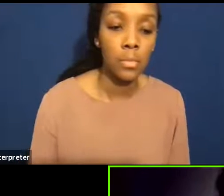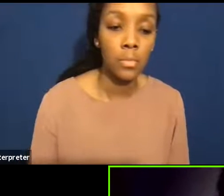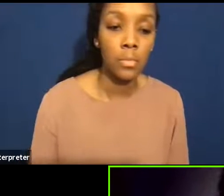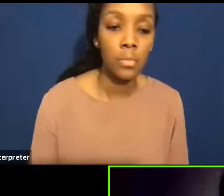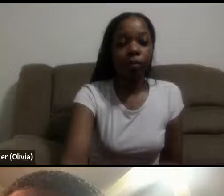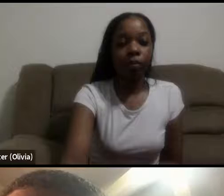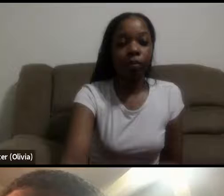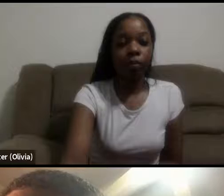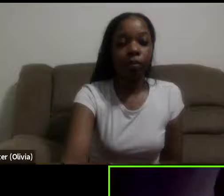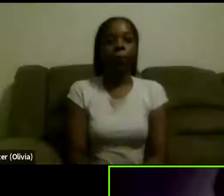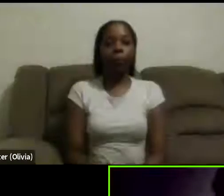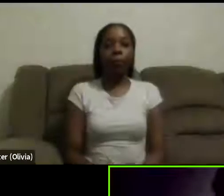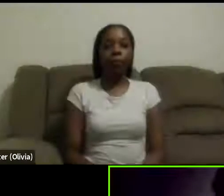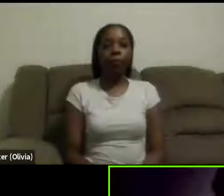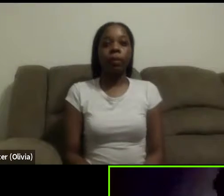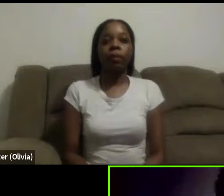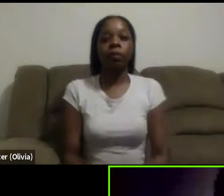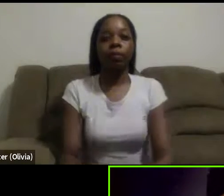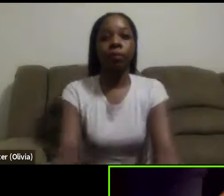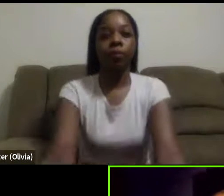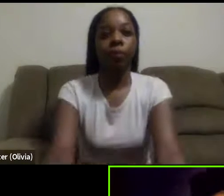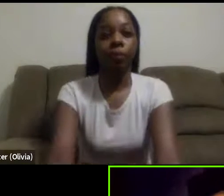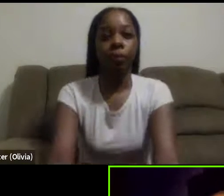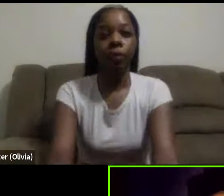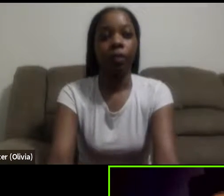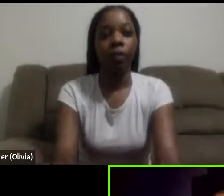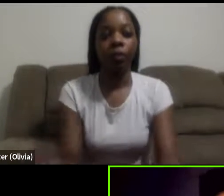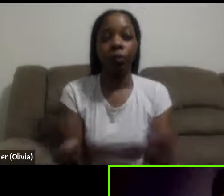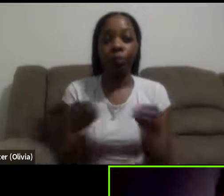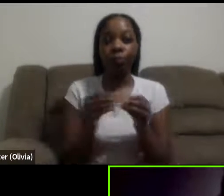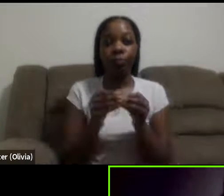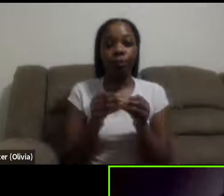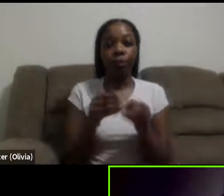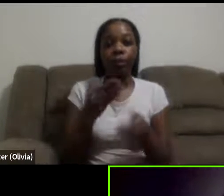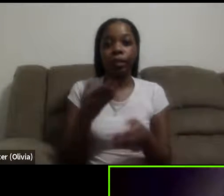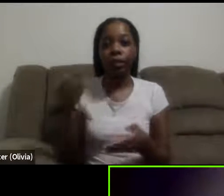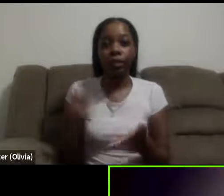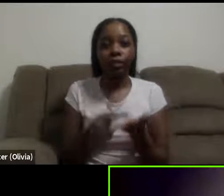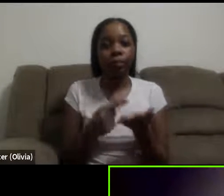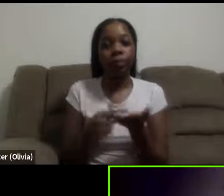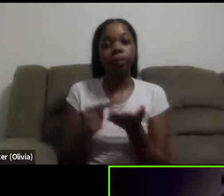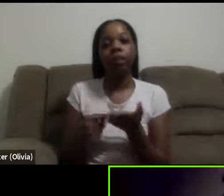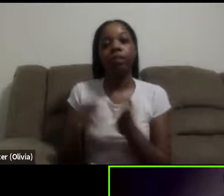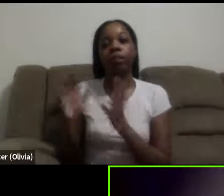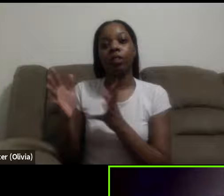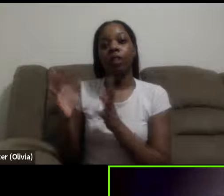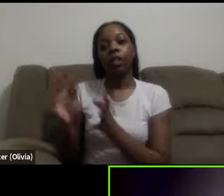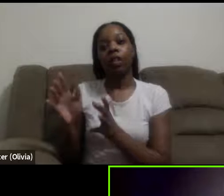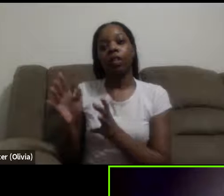Does anybody else have any more points of discussion? You can drop an X in the chat.